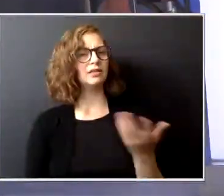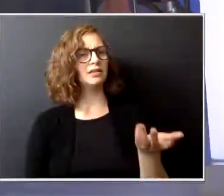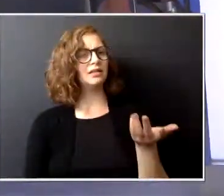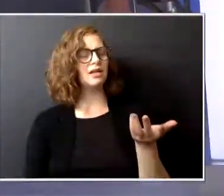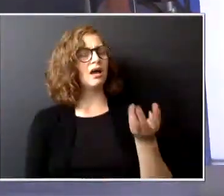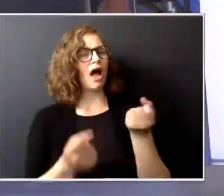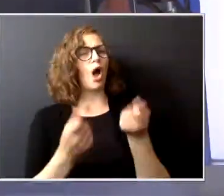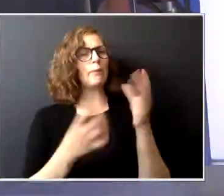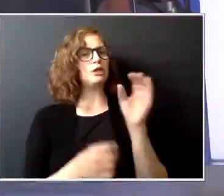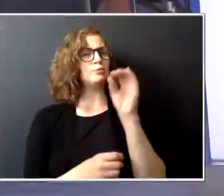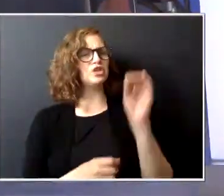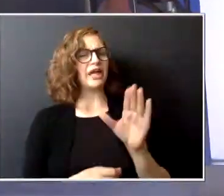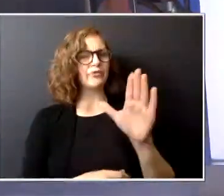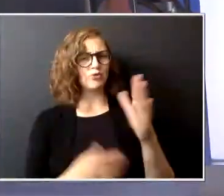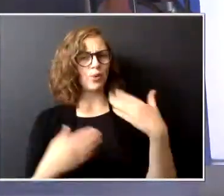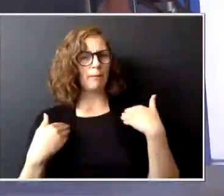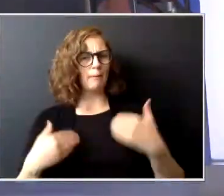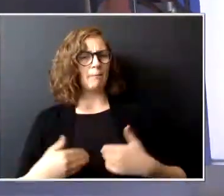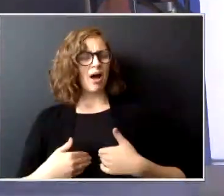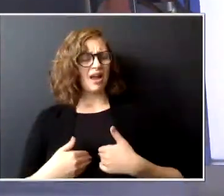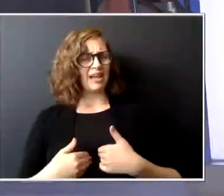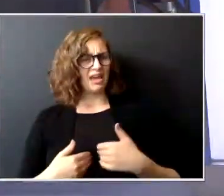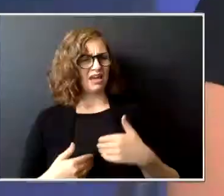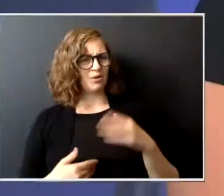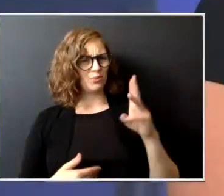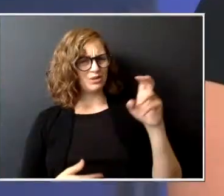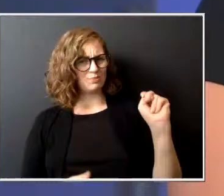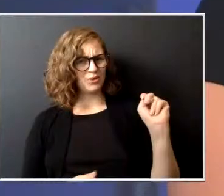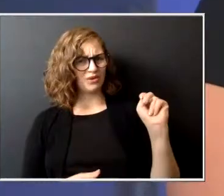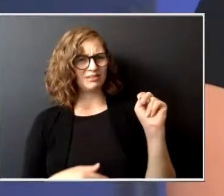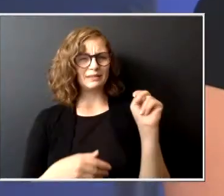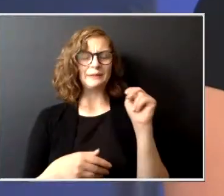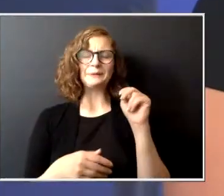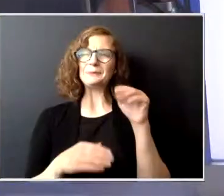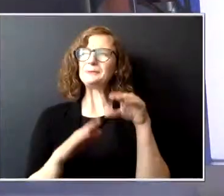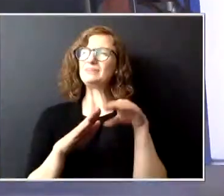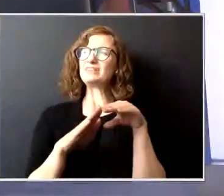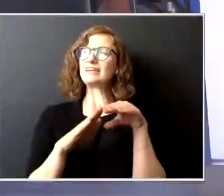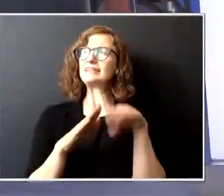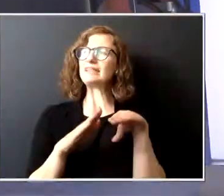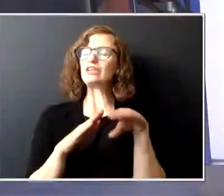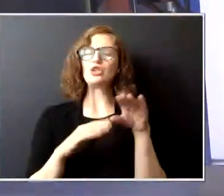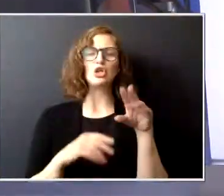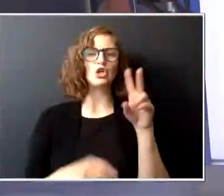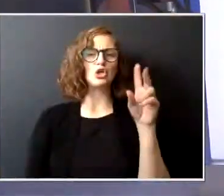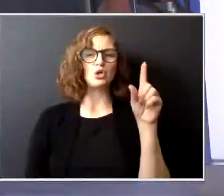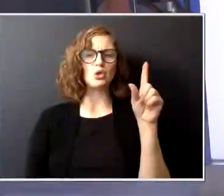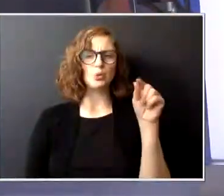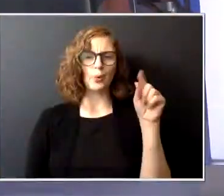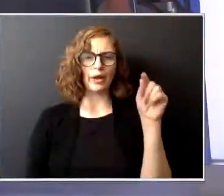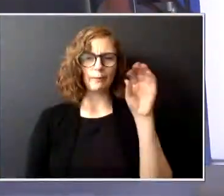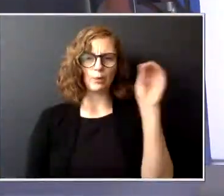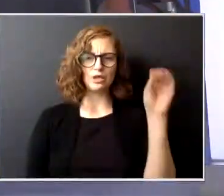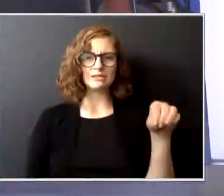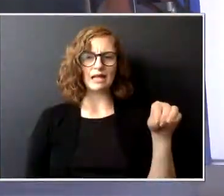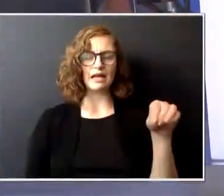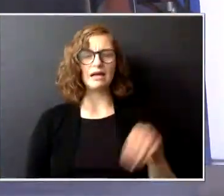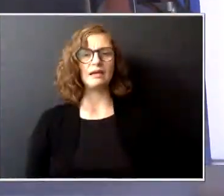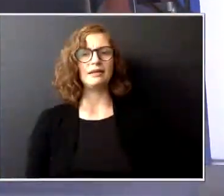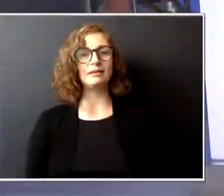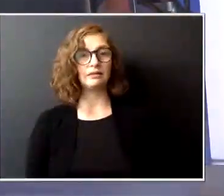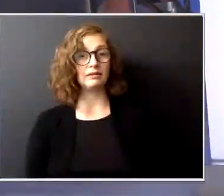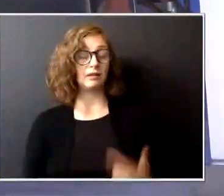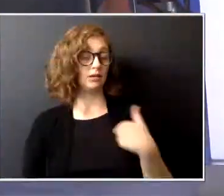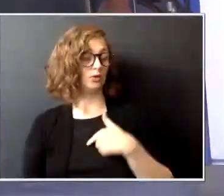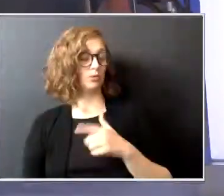was burned? Do you remember the percent? I was just under 20%, I believe. Okay. And we used to say that, and I don't think this is probably still true, and you guys much better when we